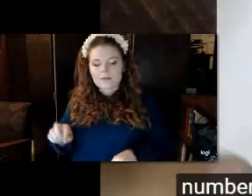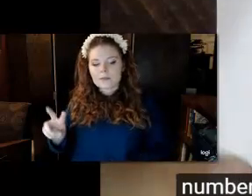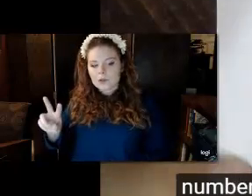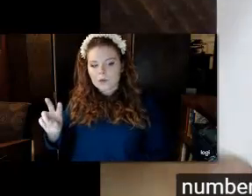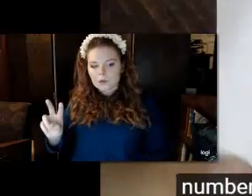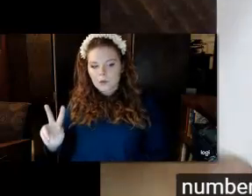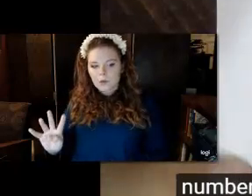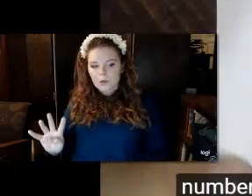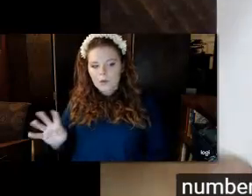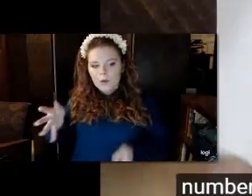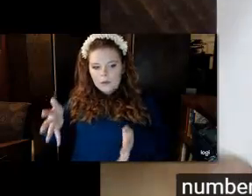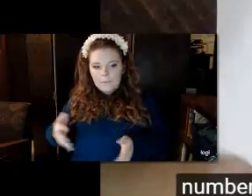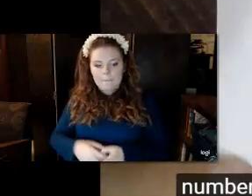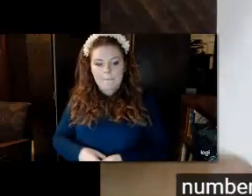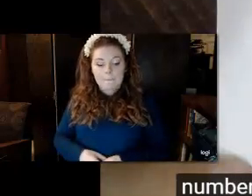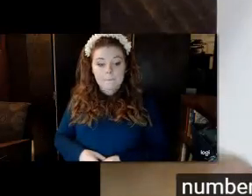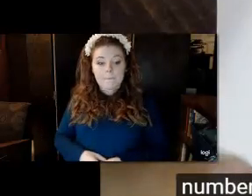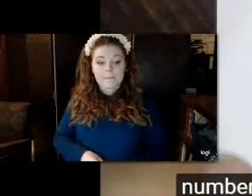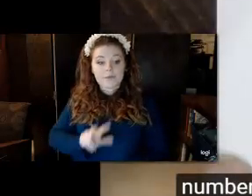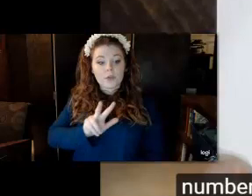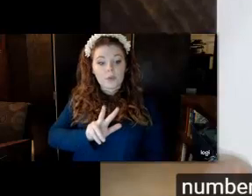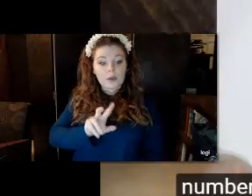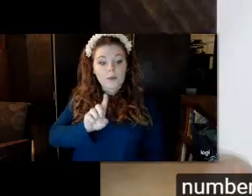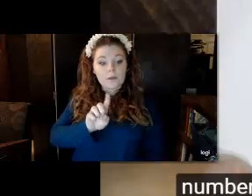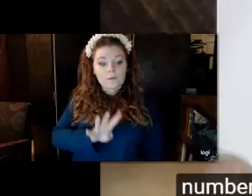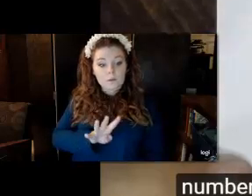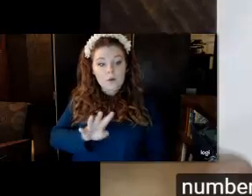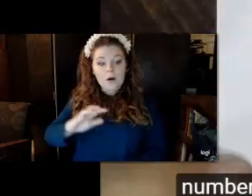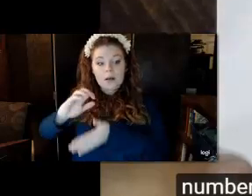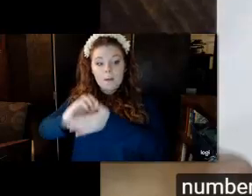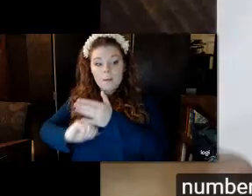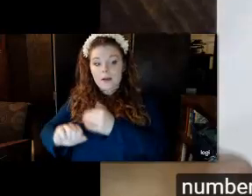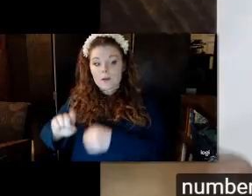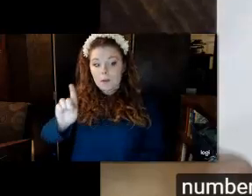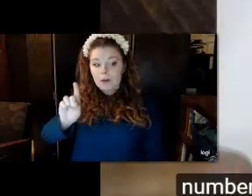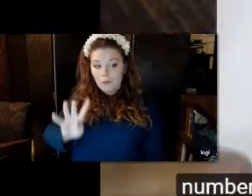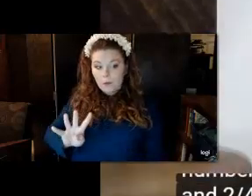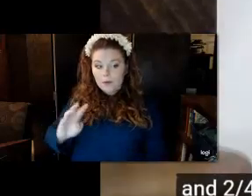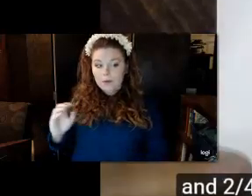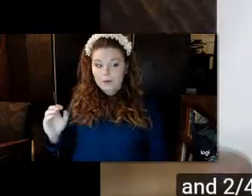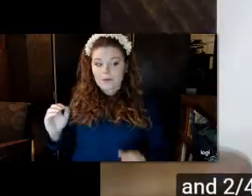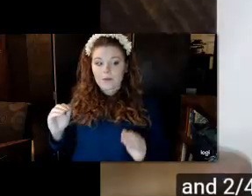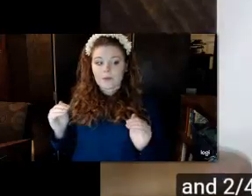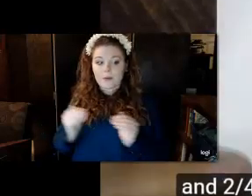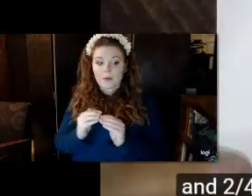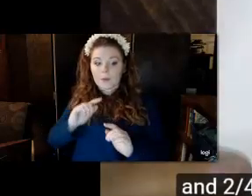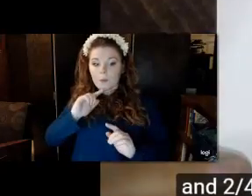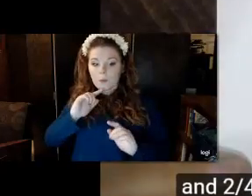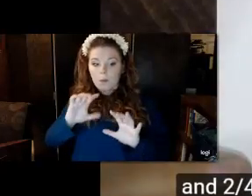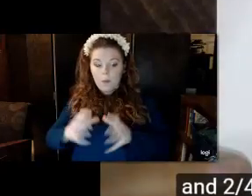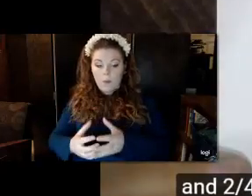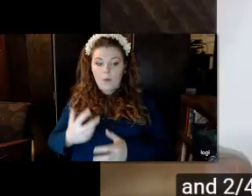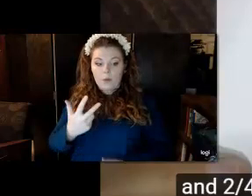Okay, 3 1/4 minus 1/4 is the whole number 3